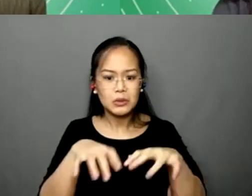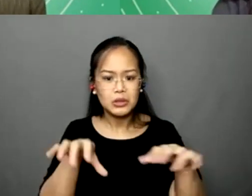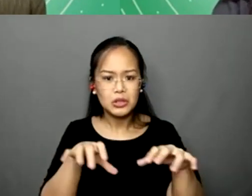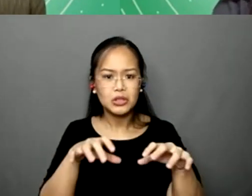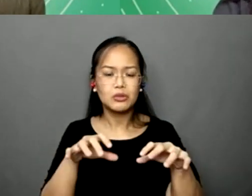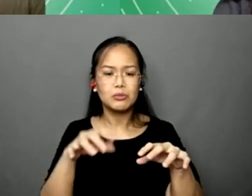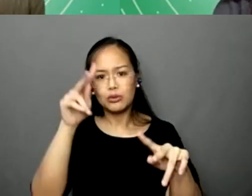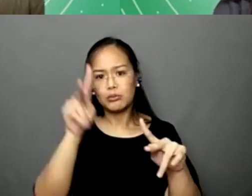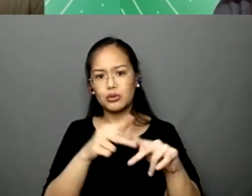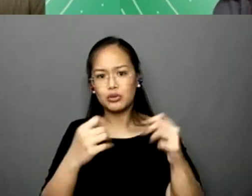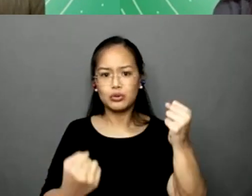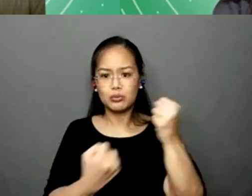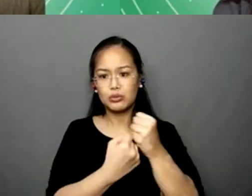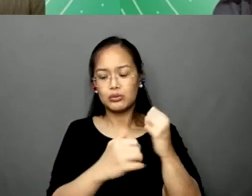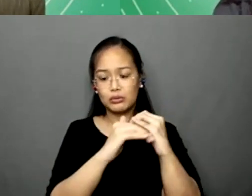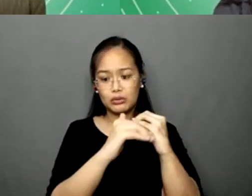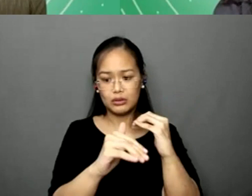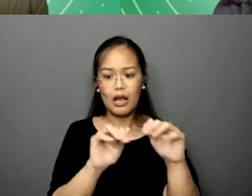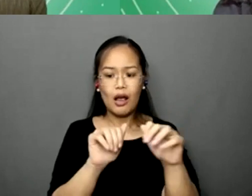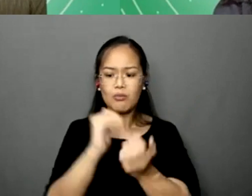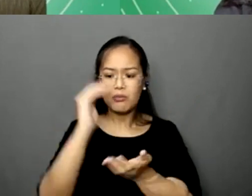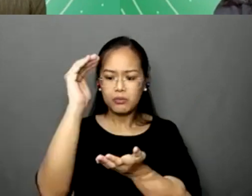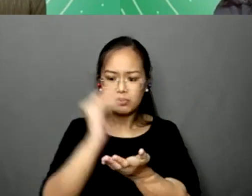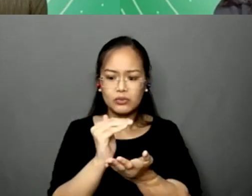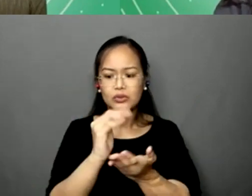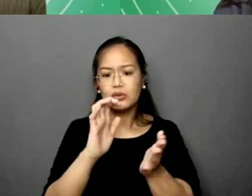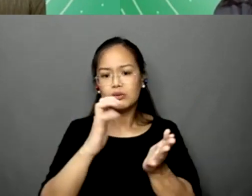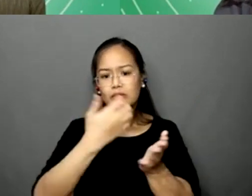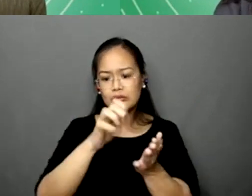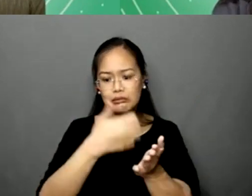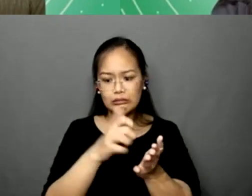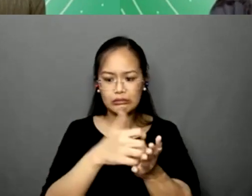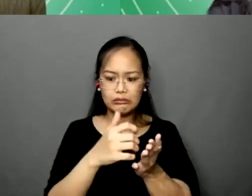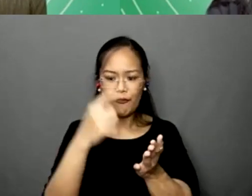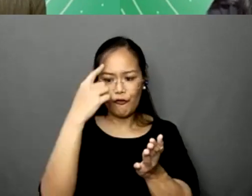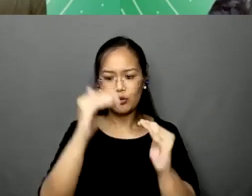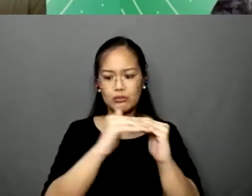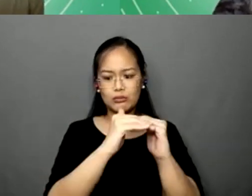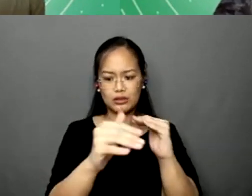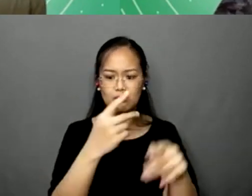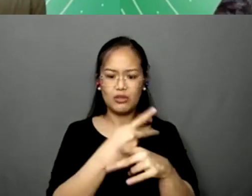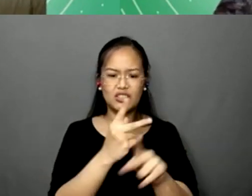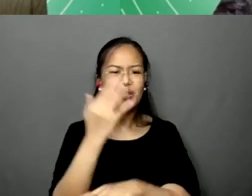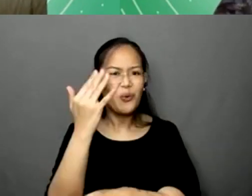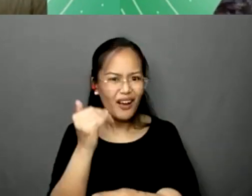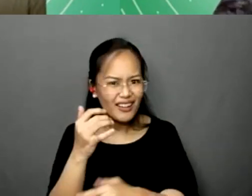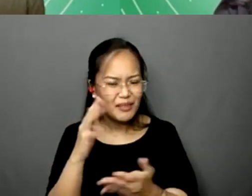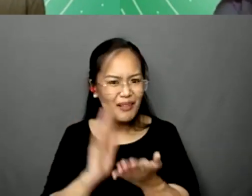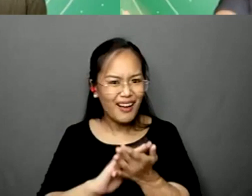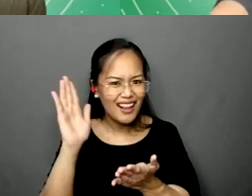supported? How can we lower costs of sustainable products and what makes them expensive?